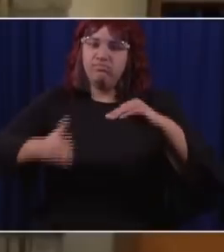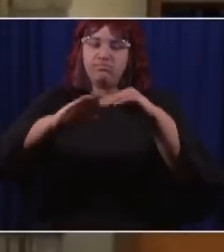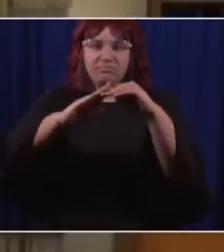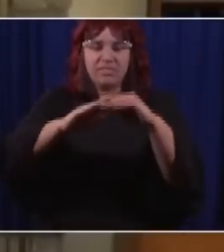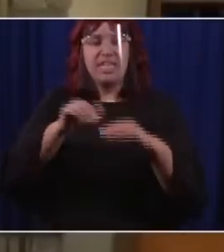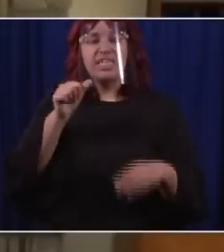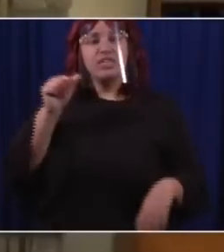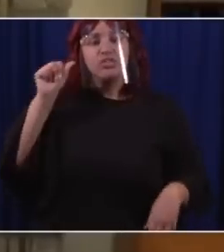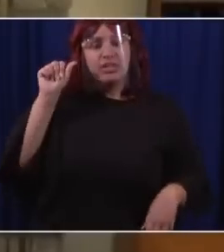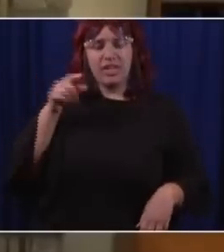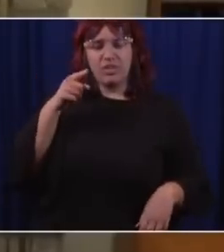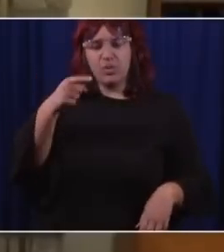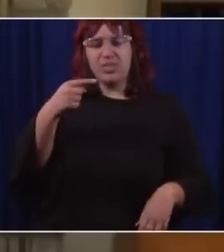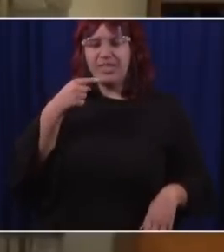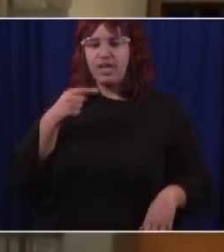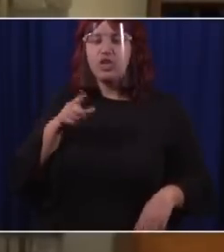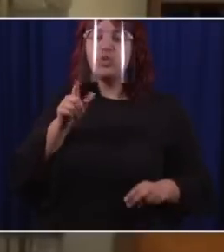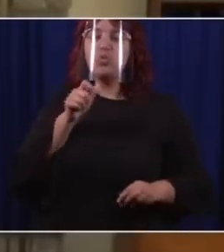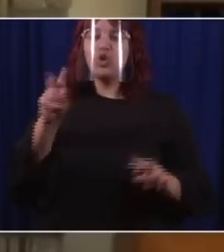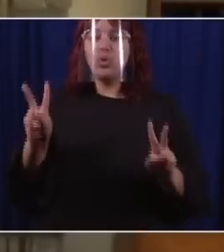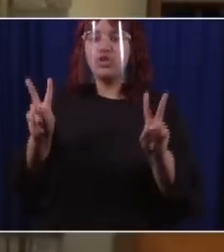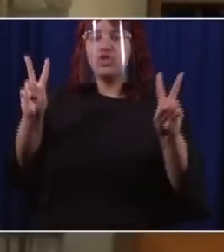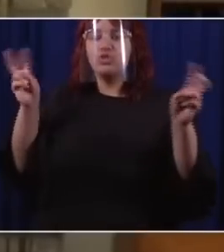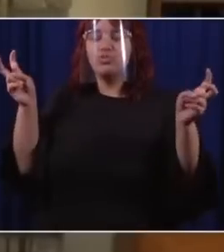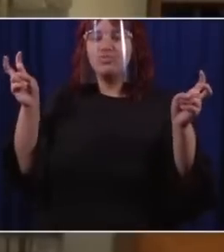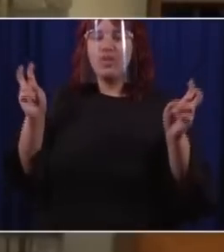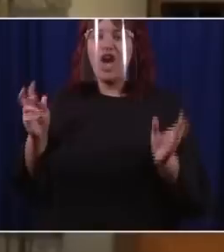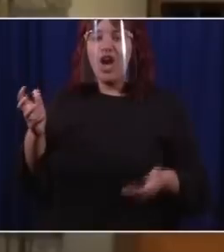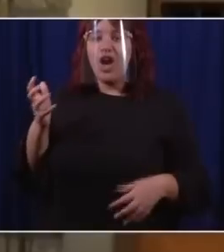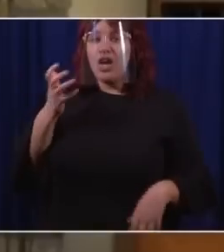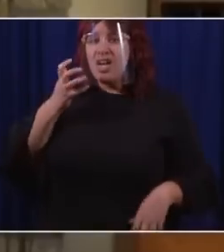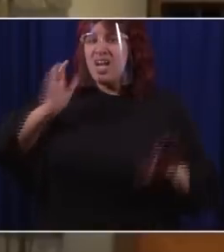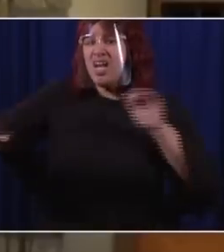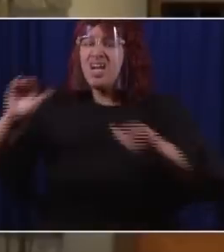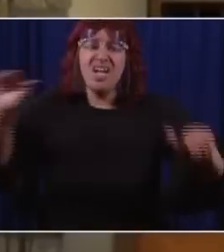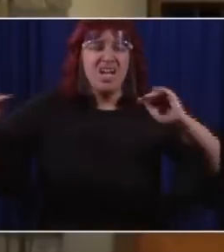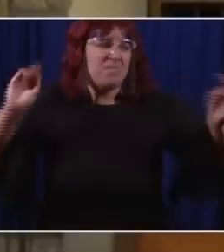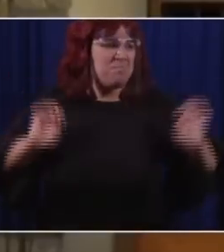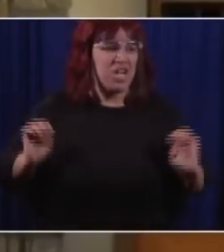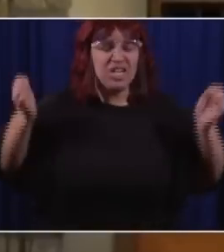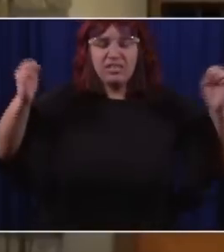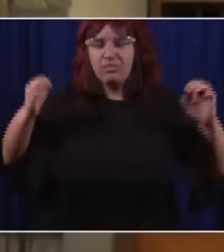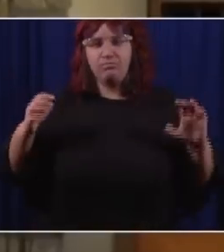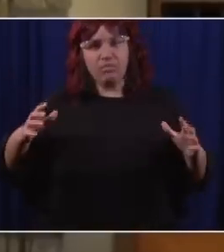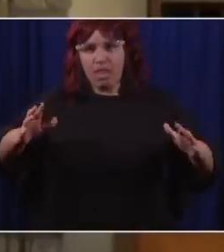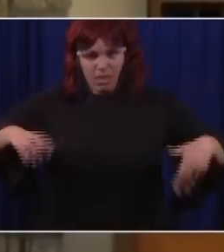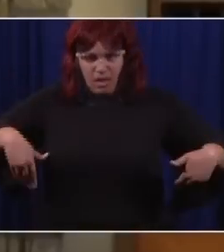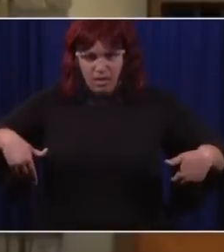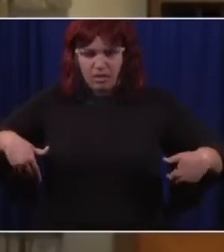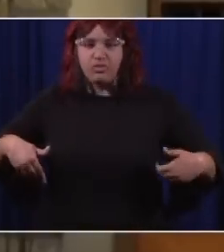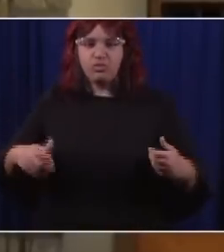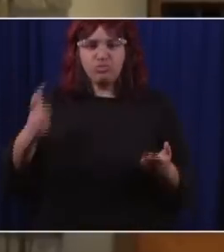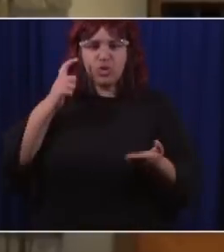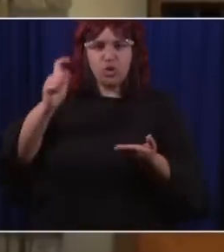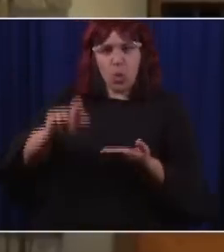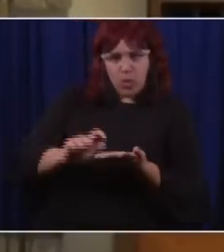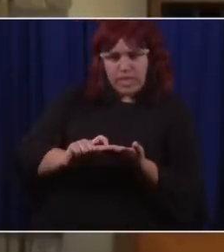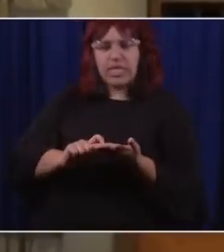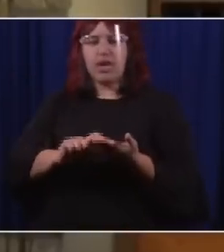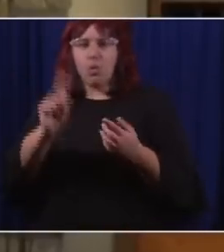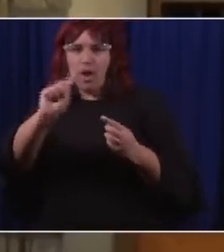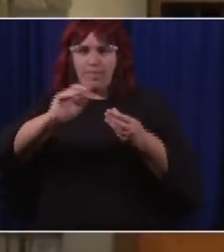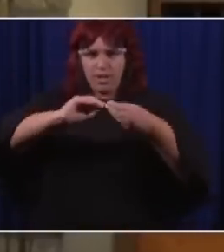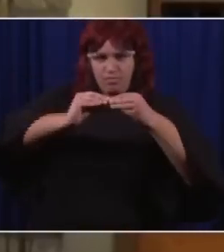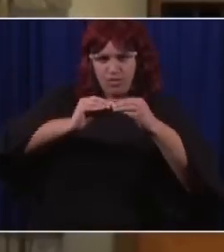going to cry wolf and say there's an emergency when there's not, but that the trend lines are not good. You got 2,075 in the hospital